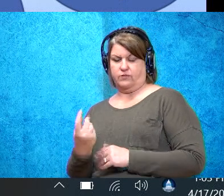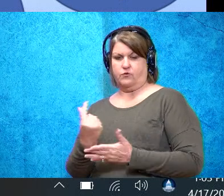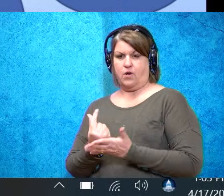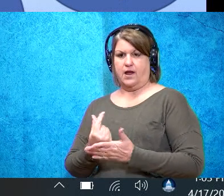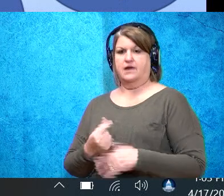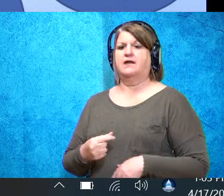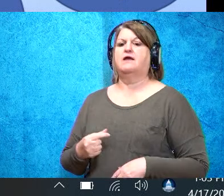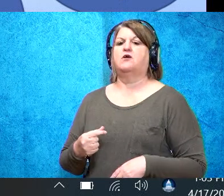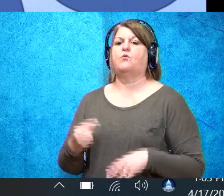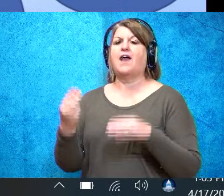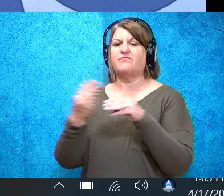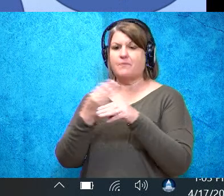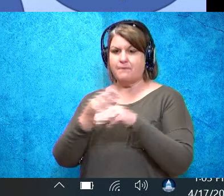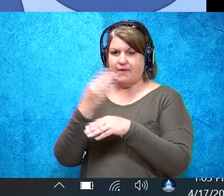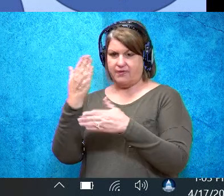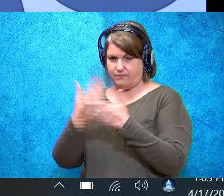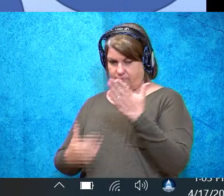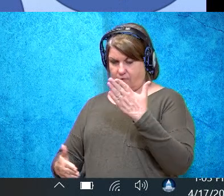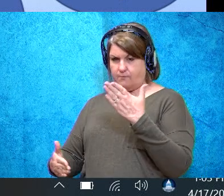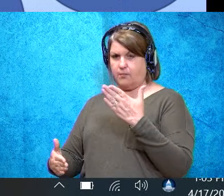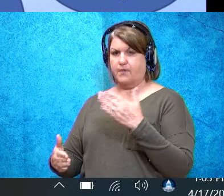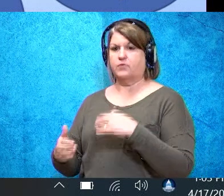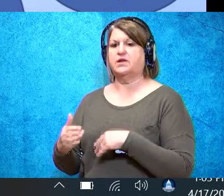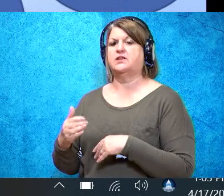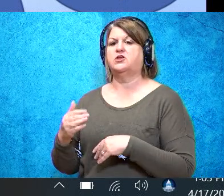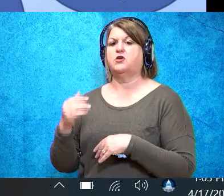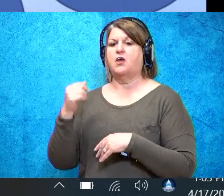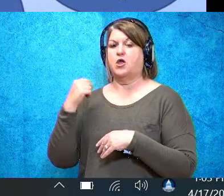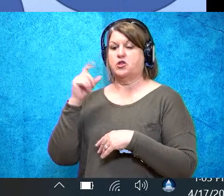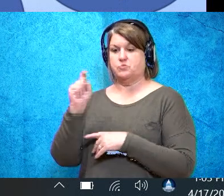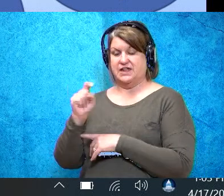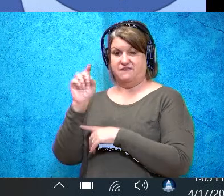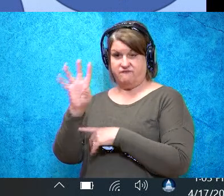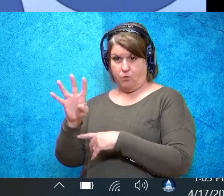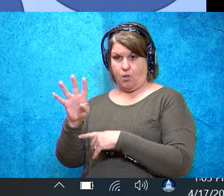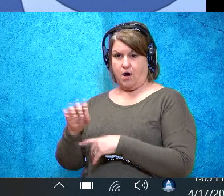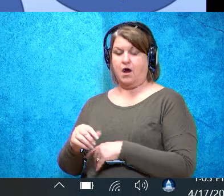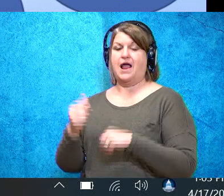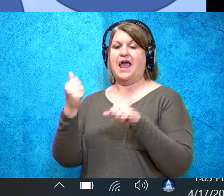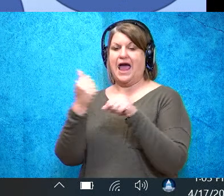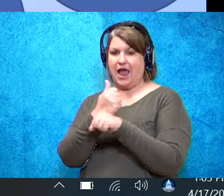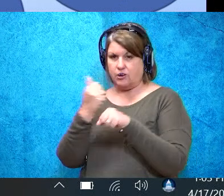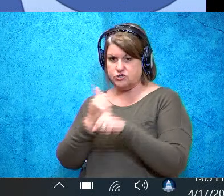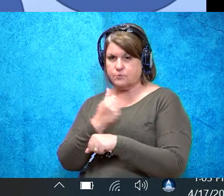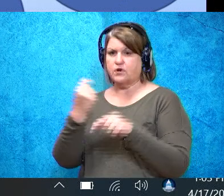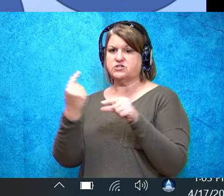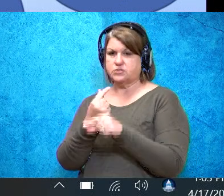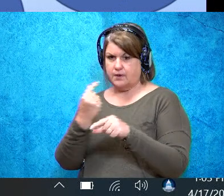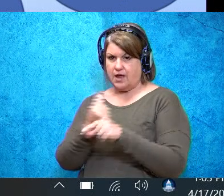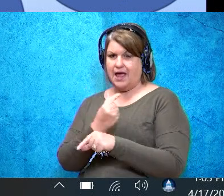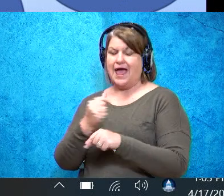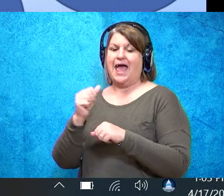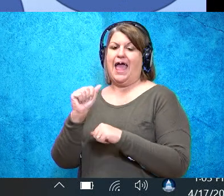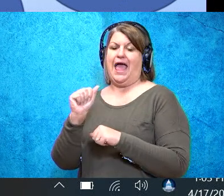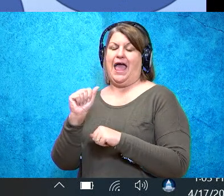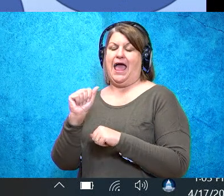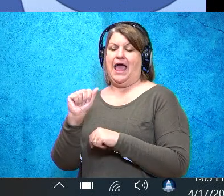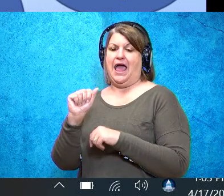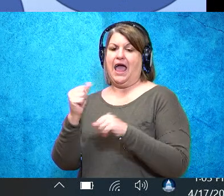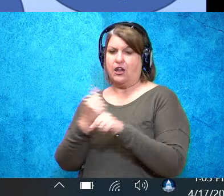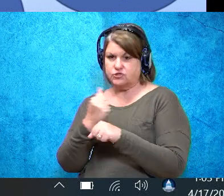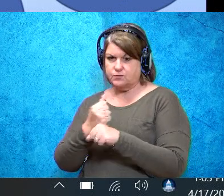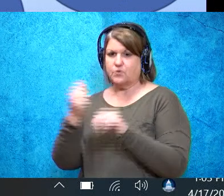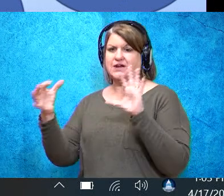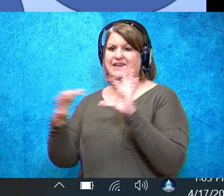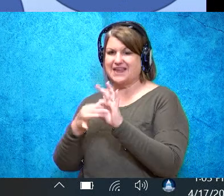You will also need 4 credits of math, algebra, geometry, algebraic connections, algebra 2,